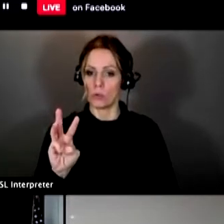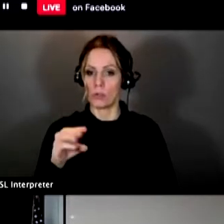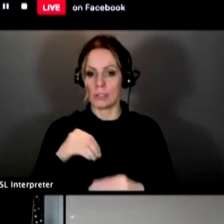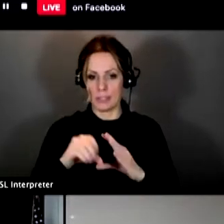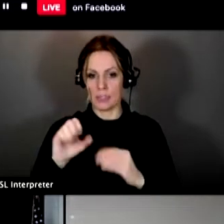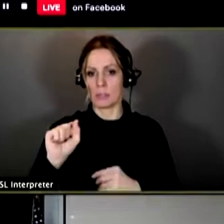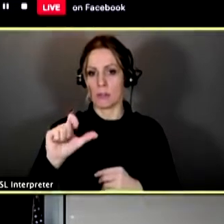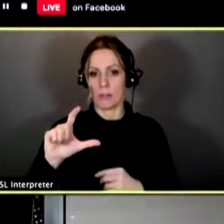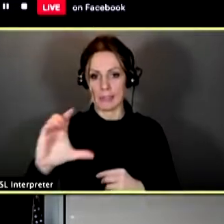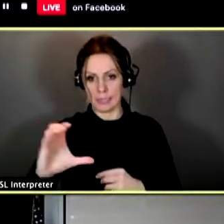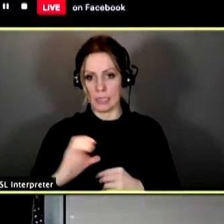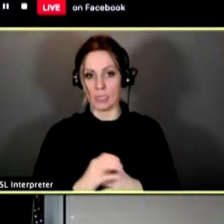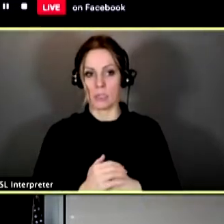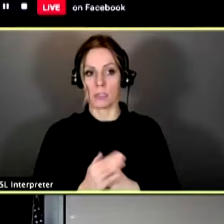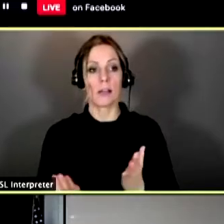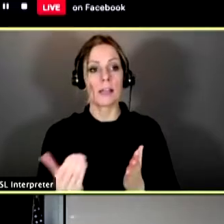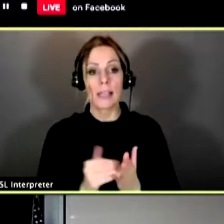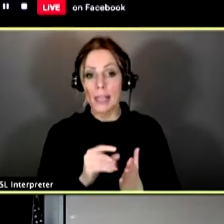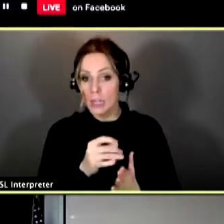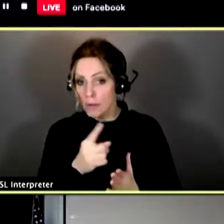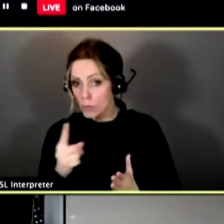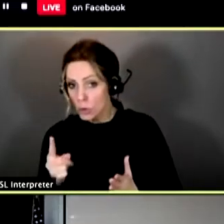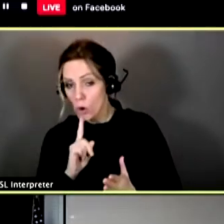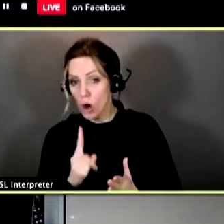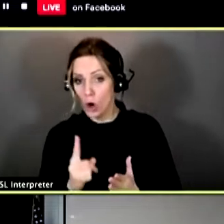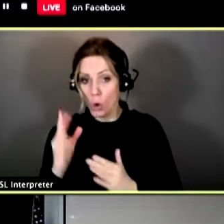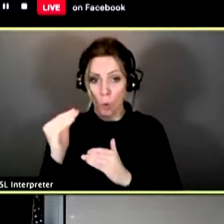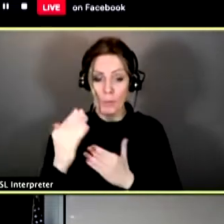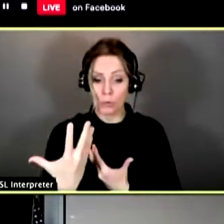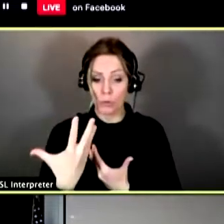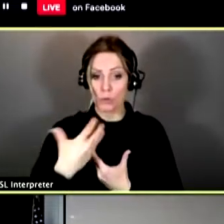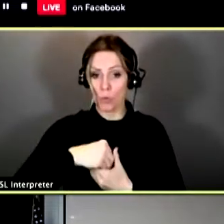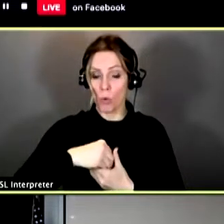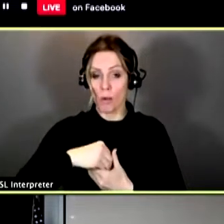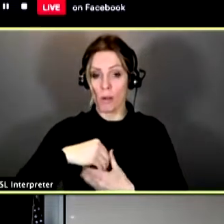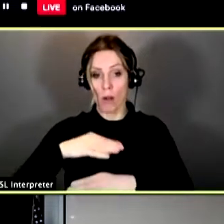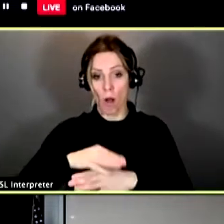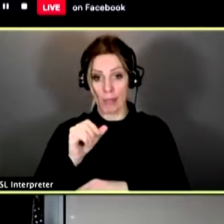still hoping to join us on the air, you can call us at